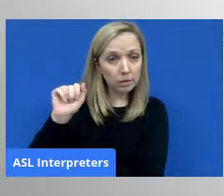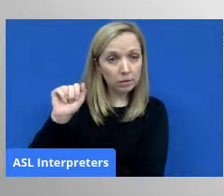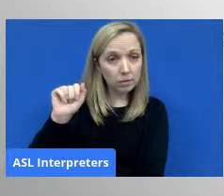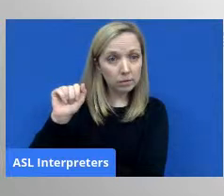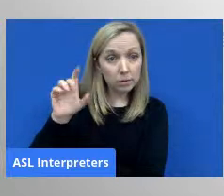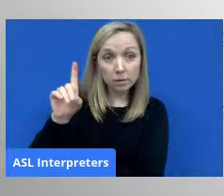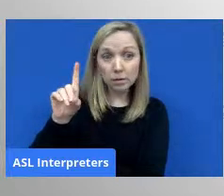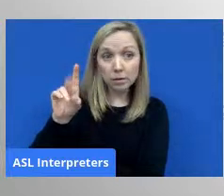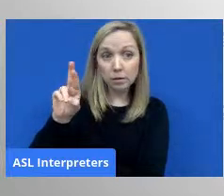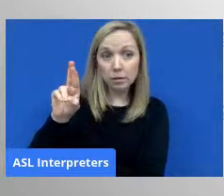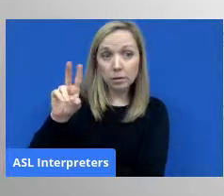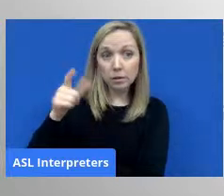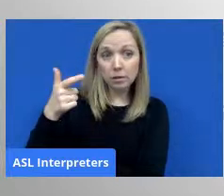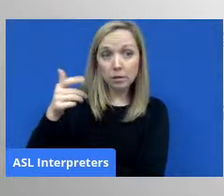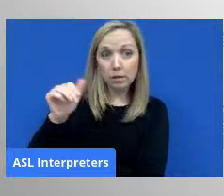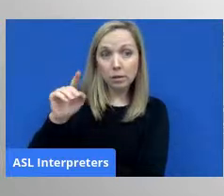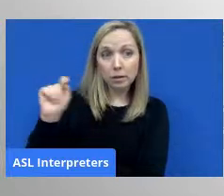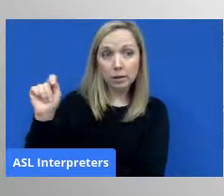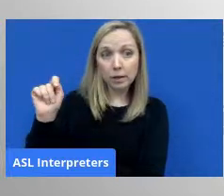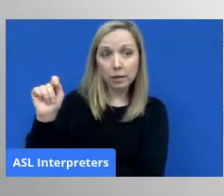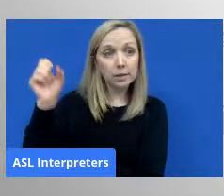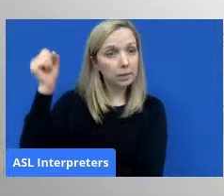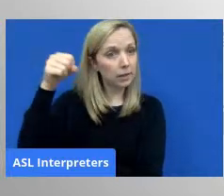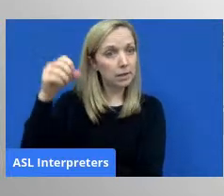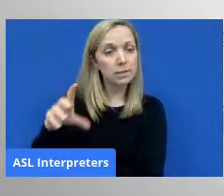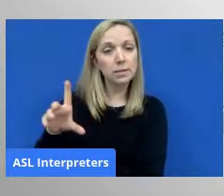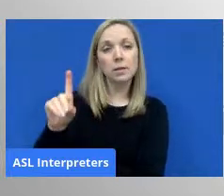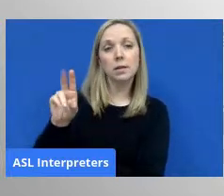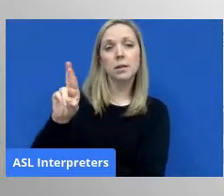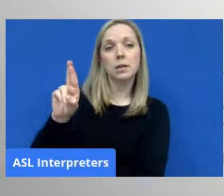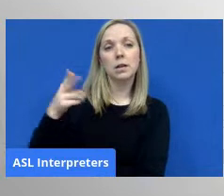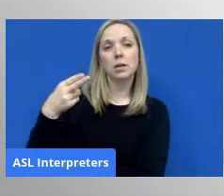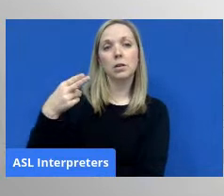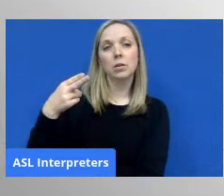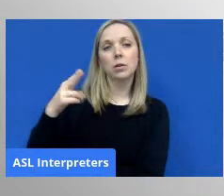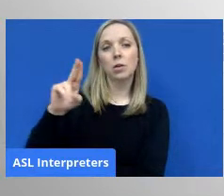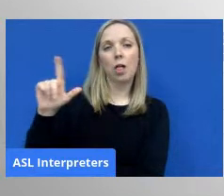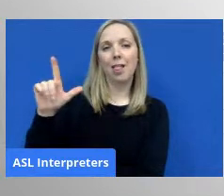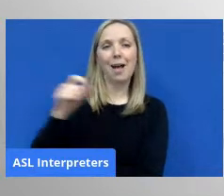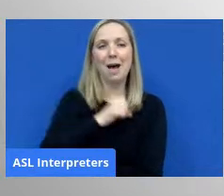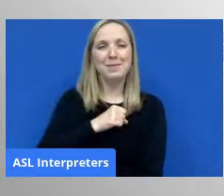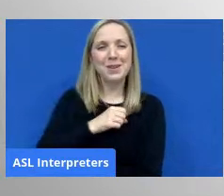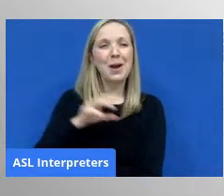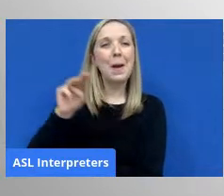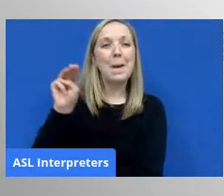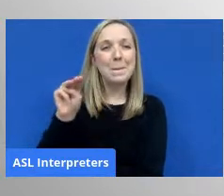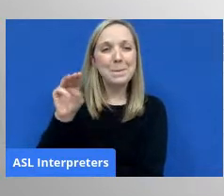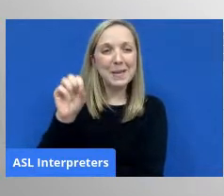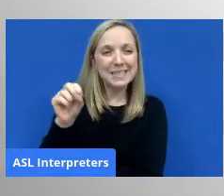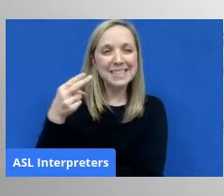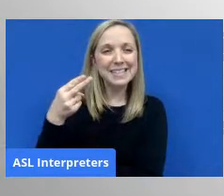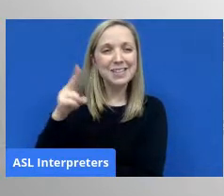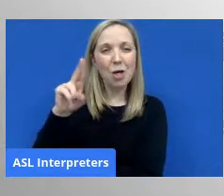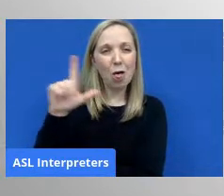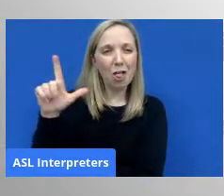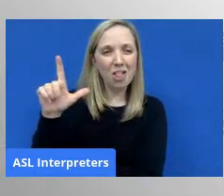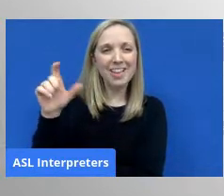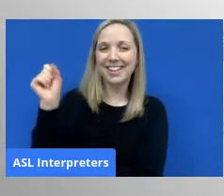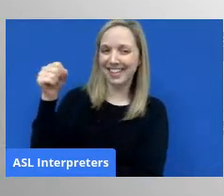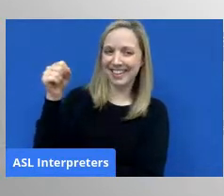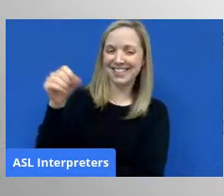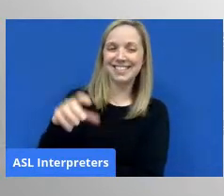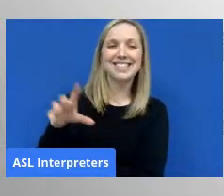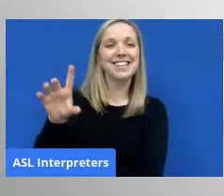Dr. Gant, Yes. Dr. Hull. I'm sorry, Mrs. Hull. Sorry. Yes.